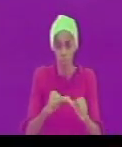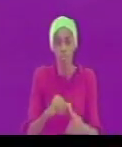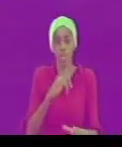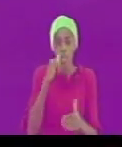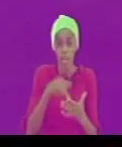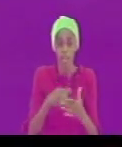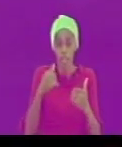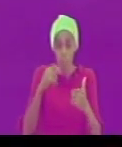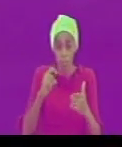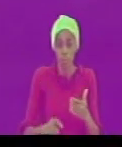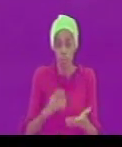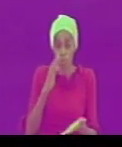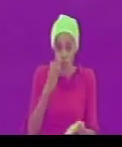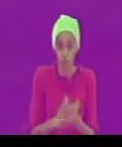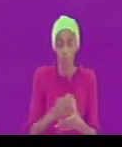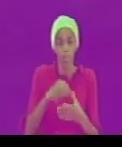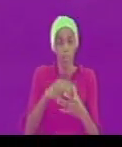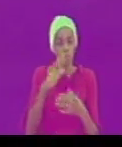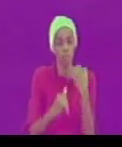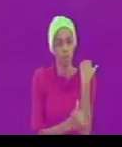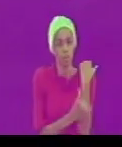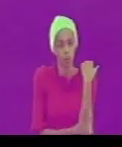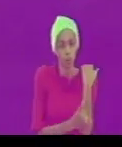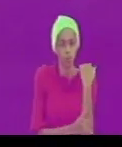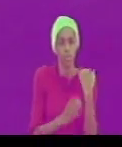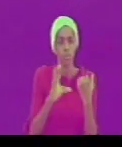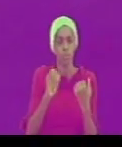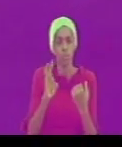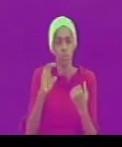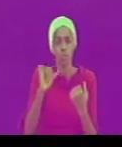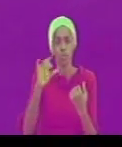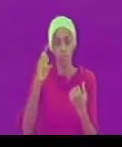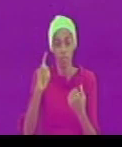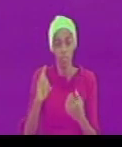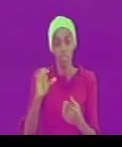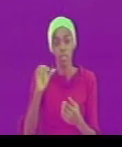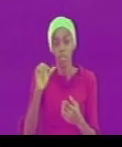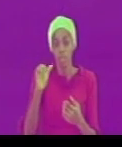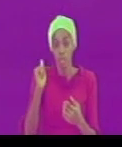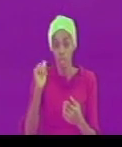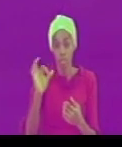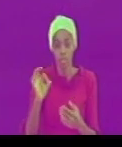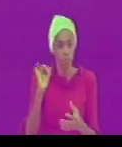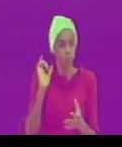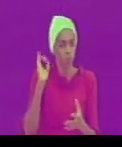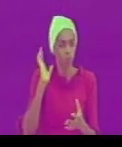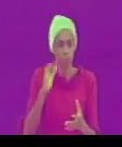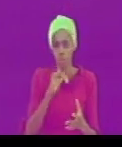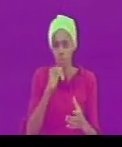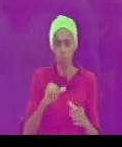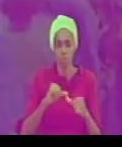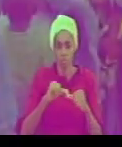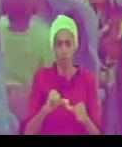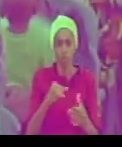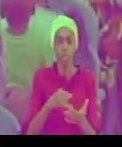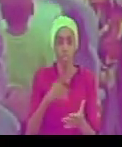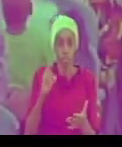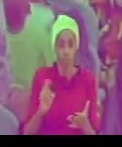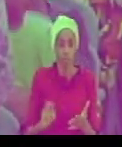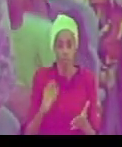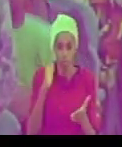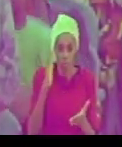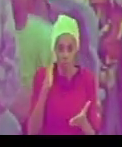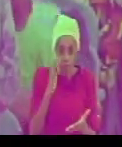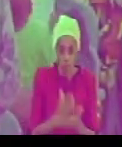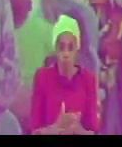your country, disaster will not proceed further. Tornado will not proceed further. Where famine will not proceed further. Be very